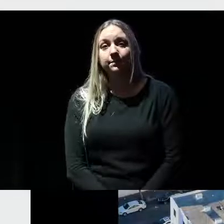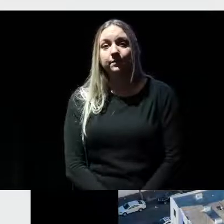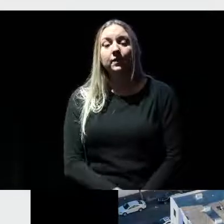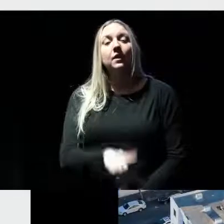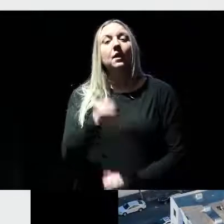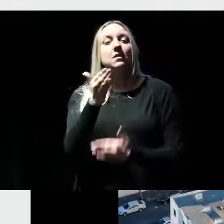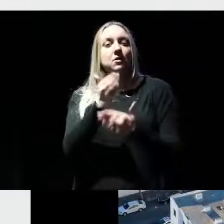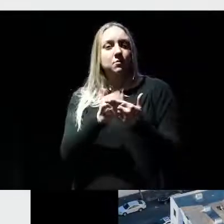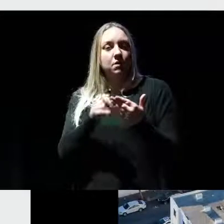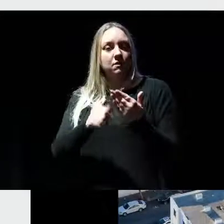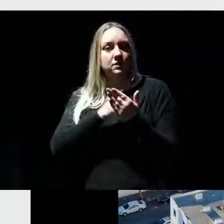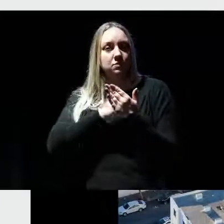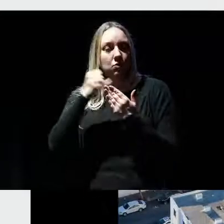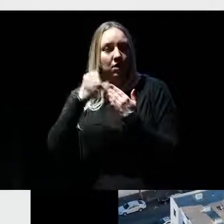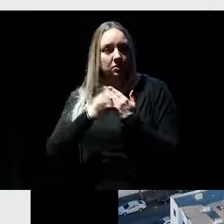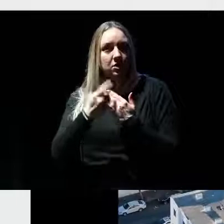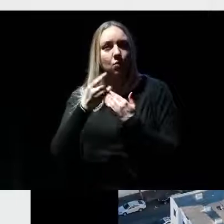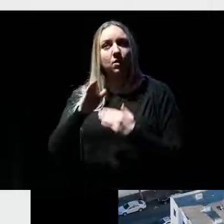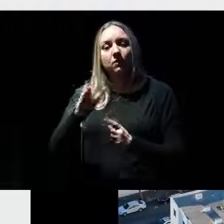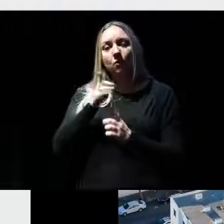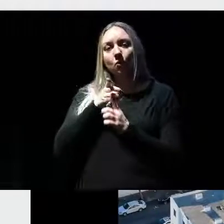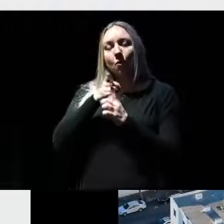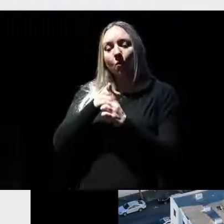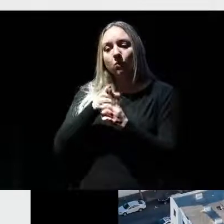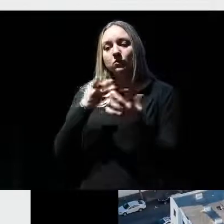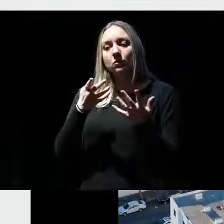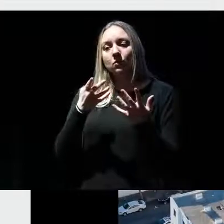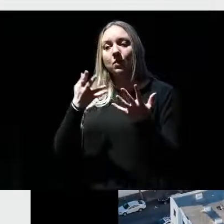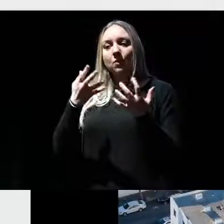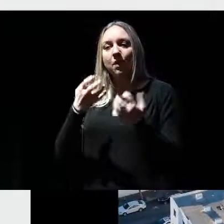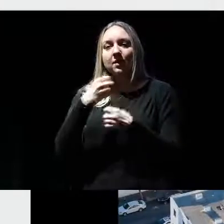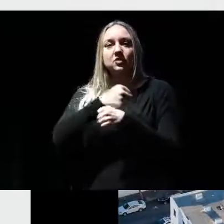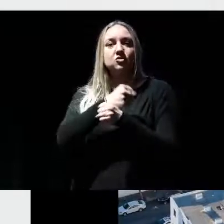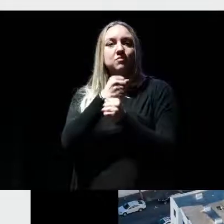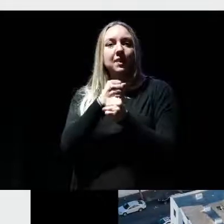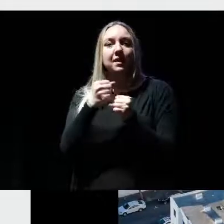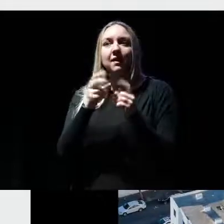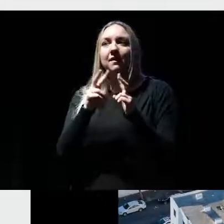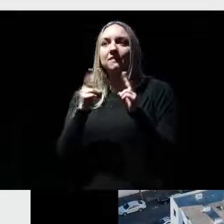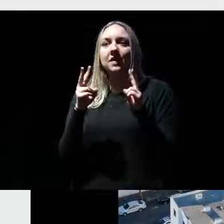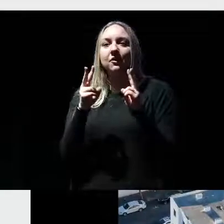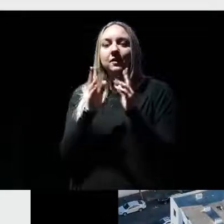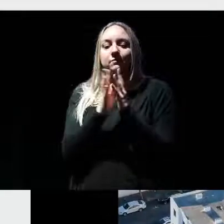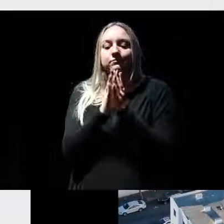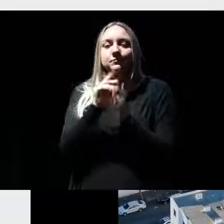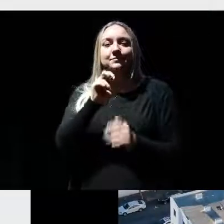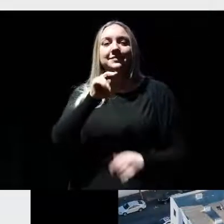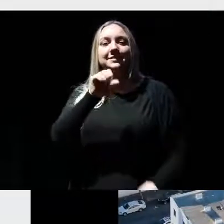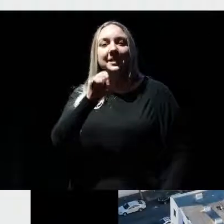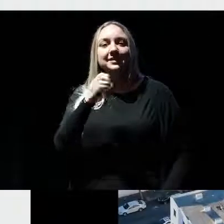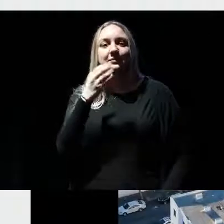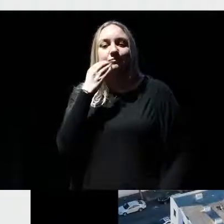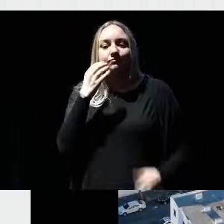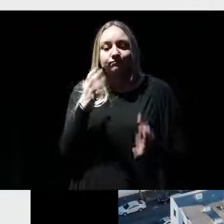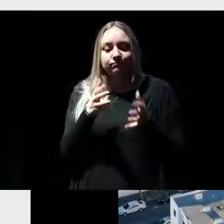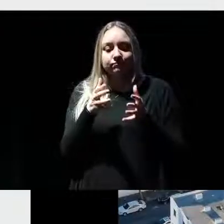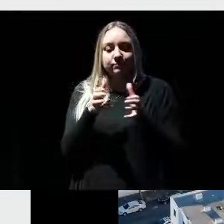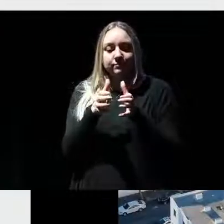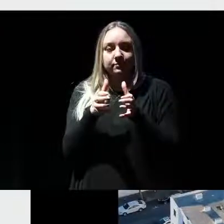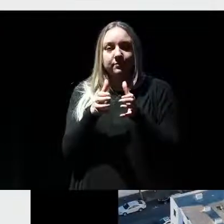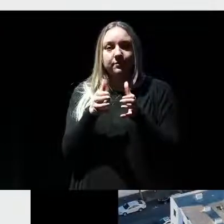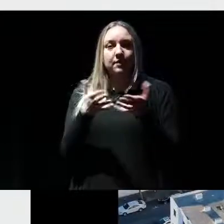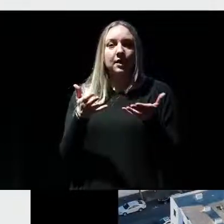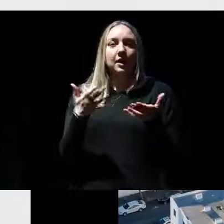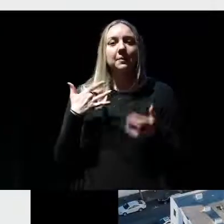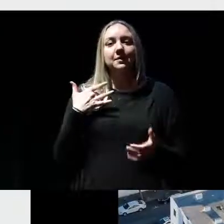a goal and an ambition was to try to create as much density as possible. That also might not be such an unusual idea in a city